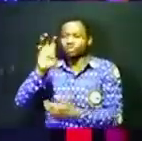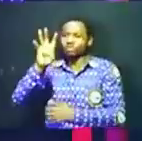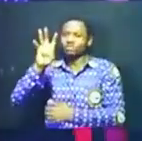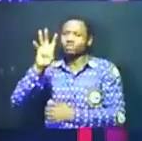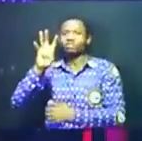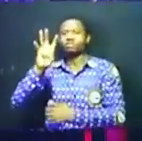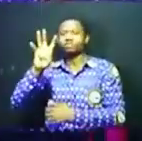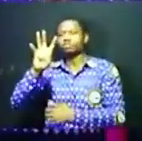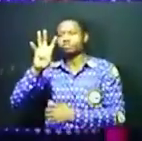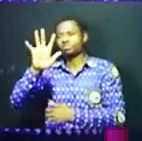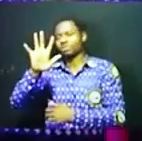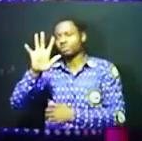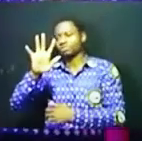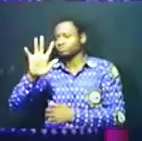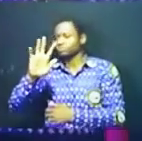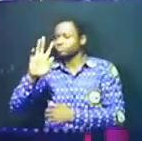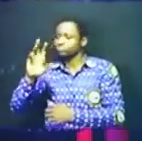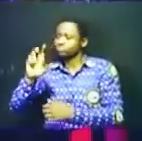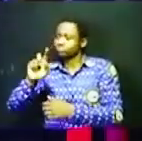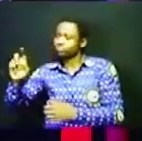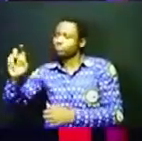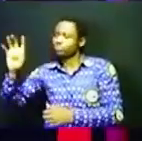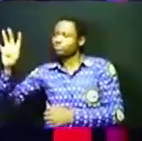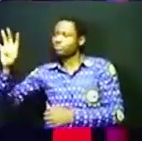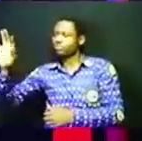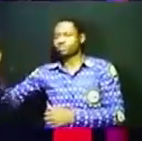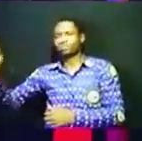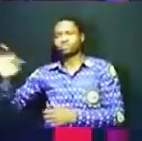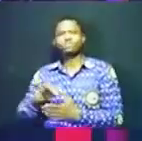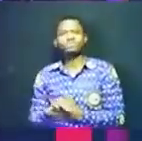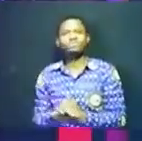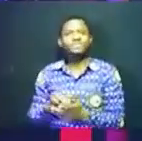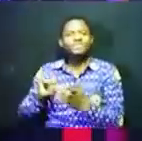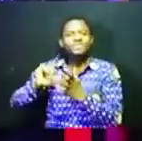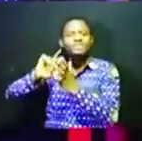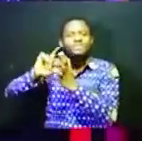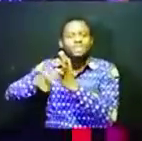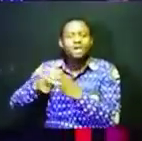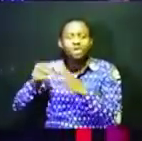49. Then he opened their minds so they could understand the scriptures.